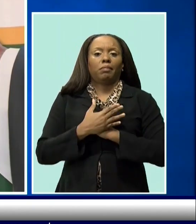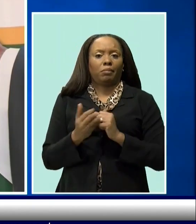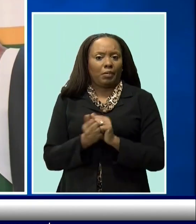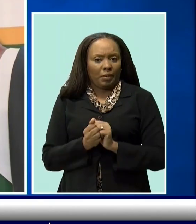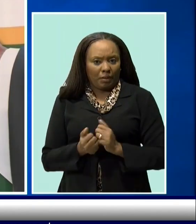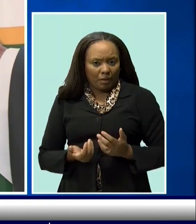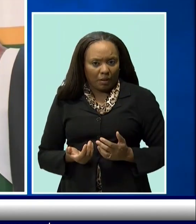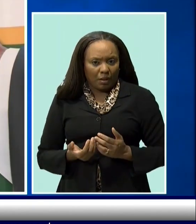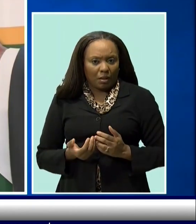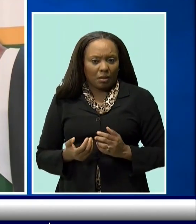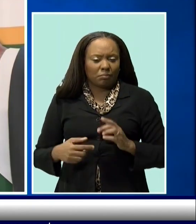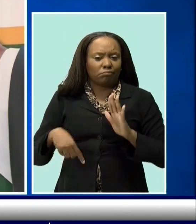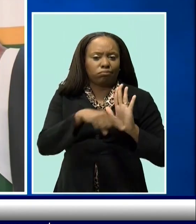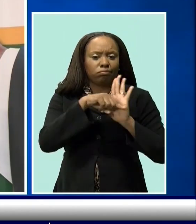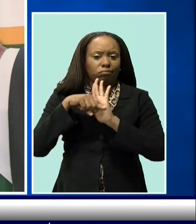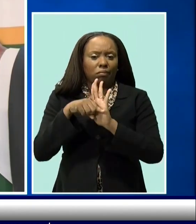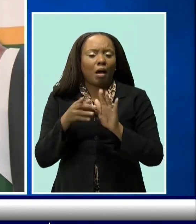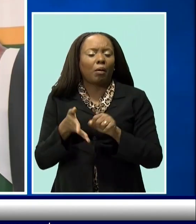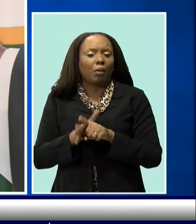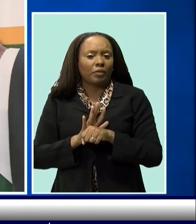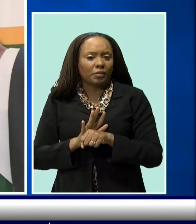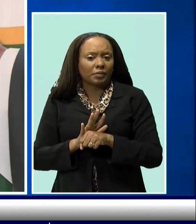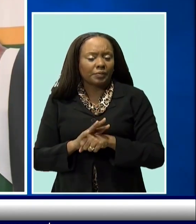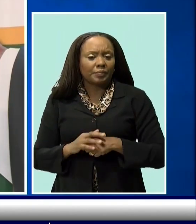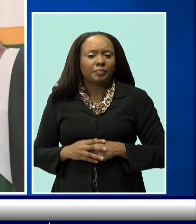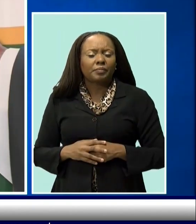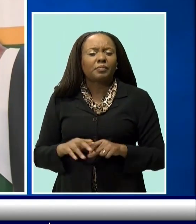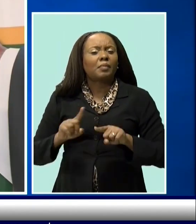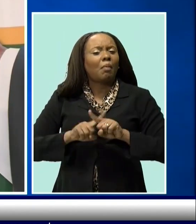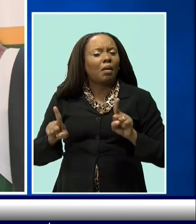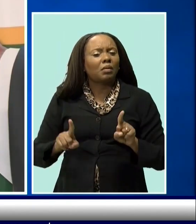what is very interesting though